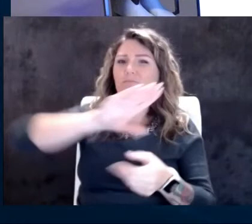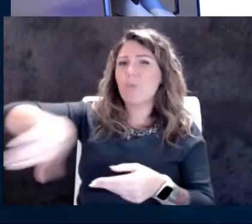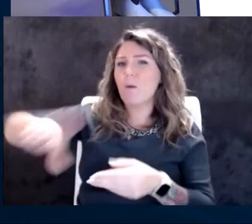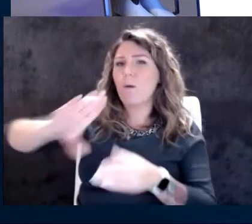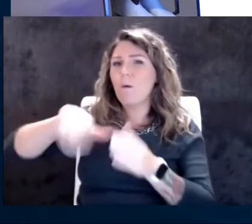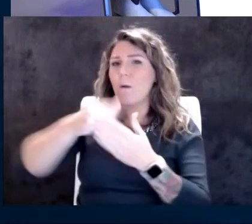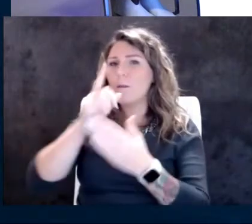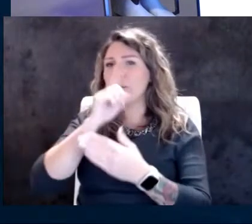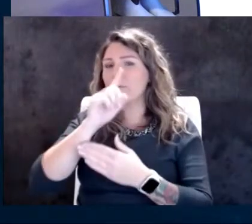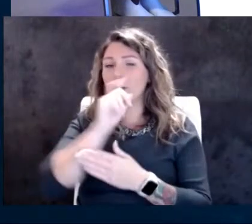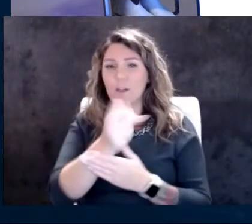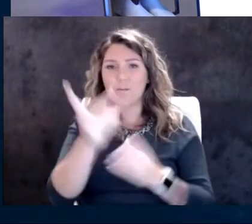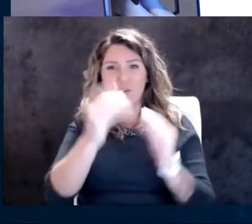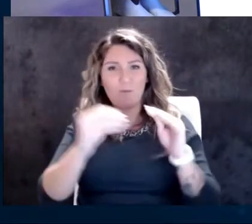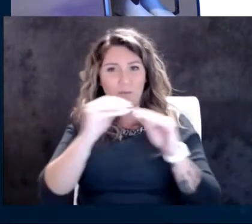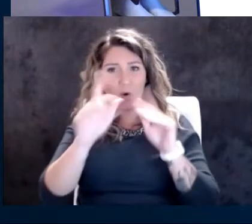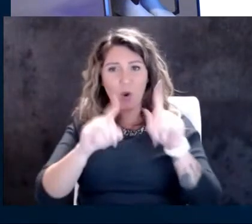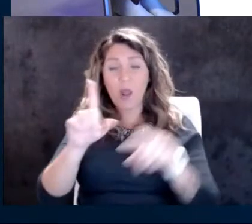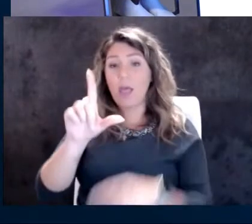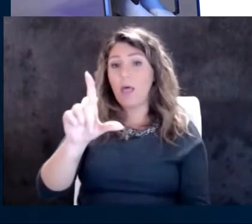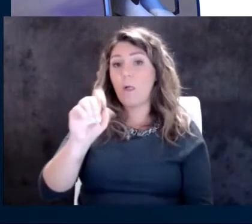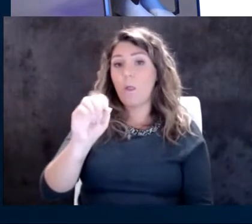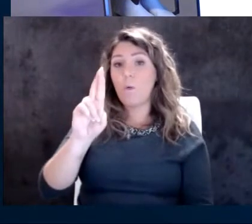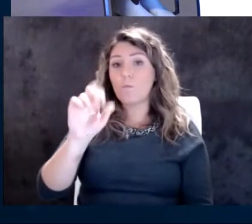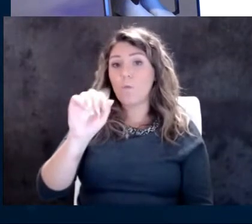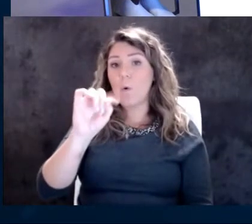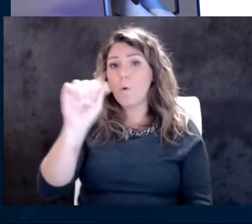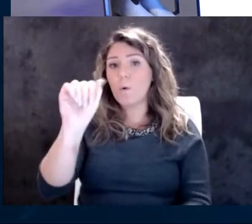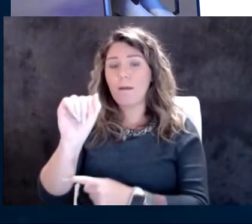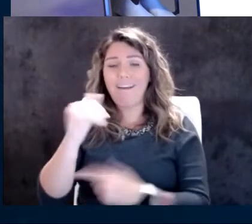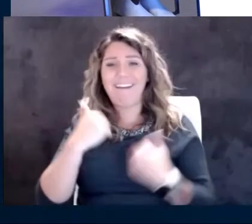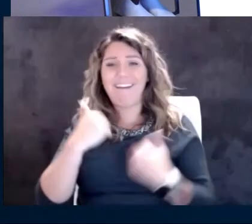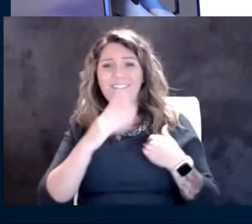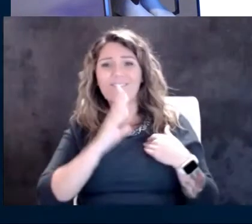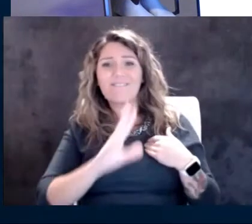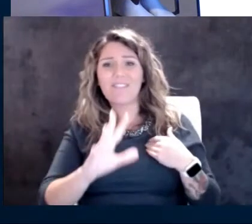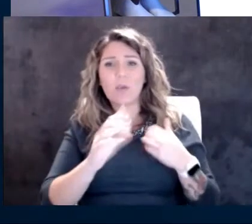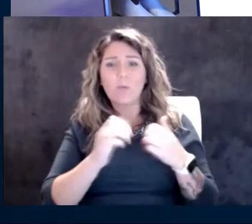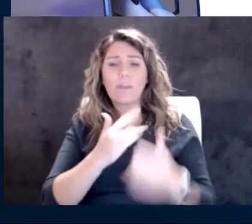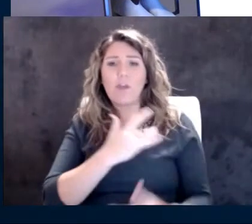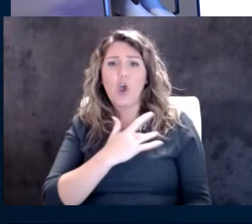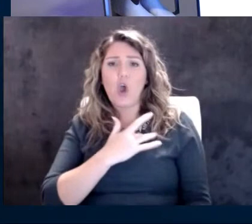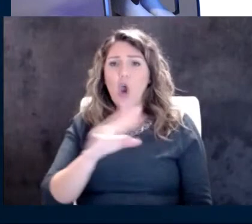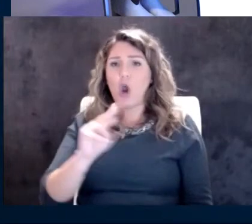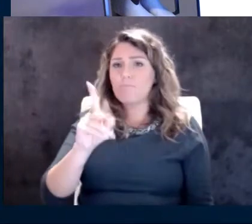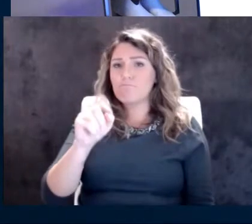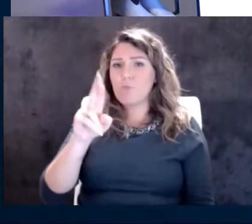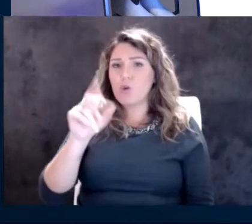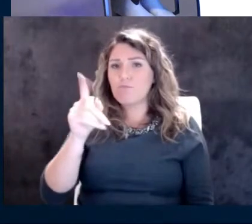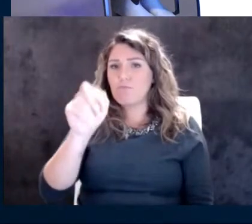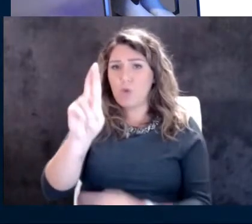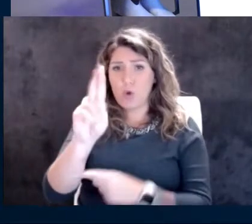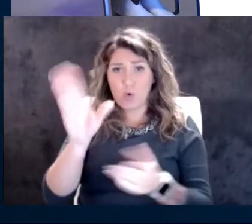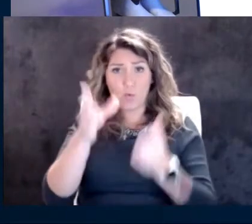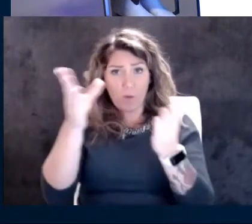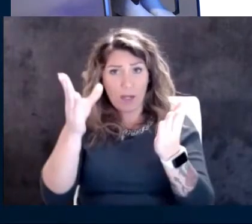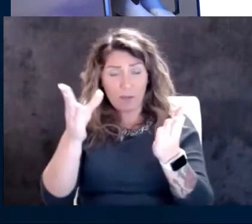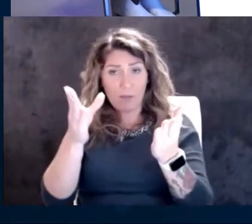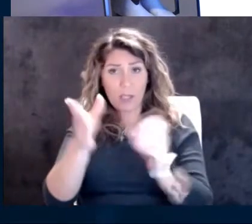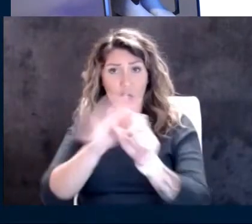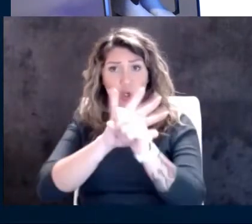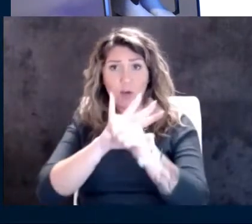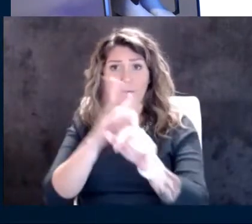more questions. Laroto says, if I have a 5-year-old with a heart murmur, do you recommend the COVID shot? Well, I think almost even